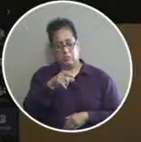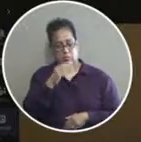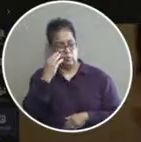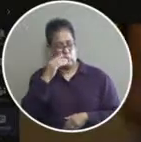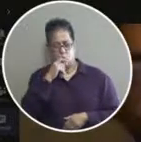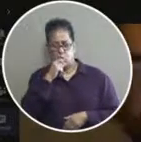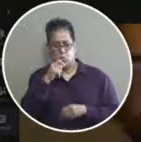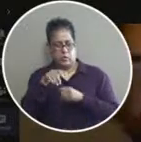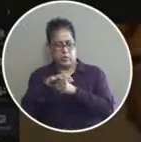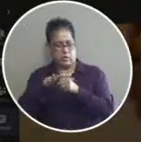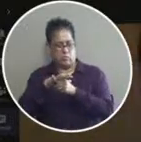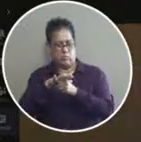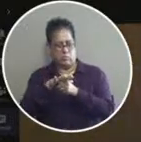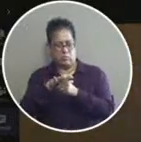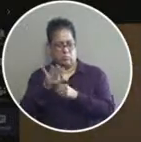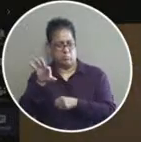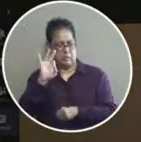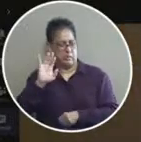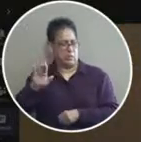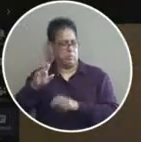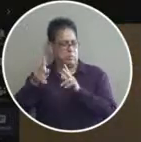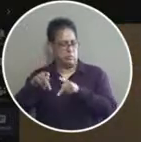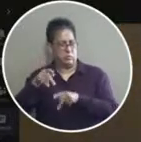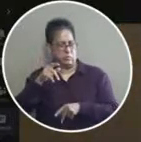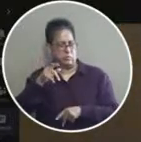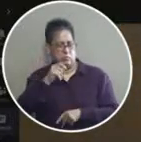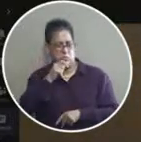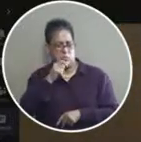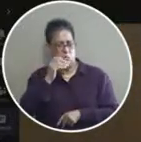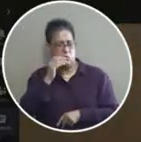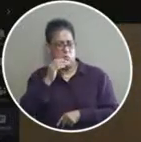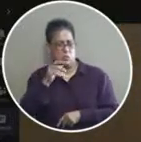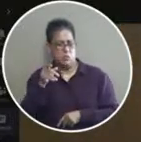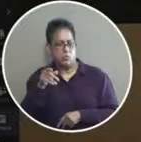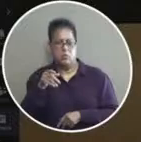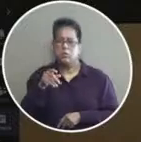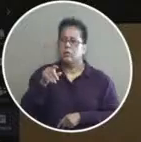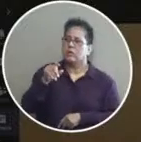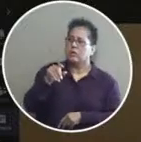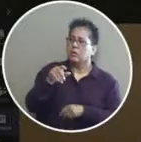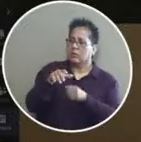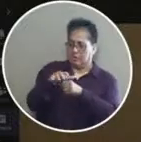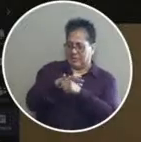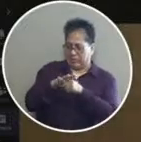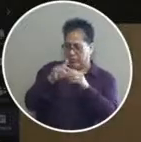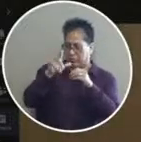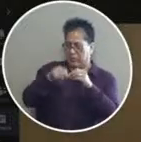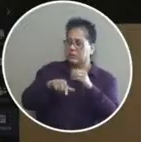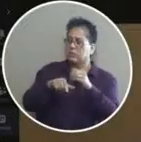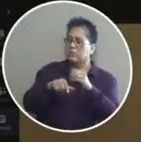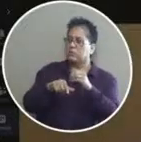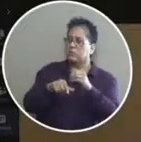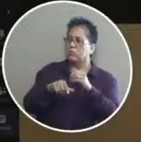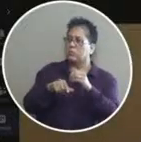county appointed their representation? Yes, sir. The County of El Paso